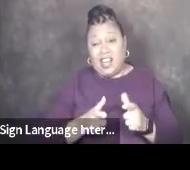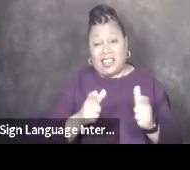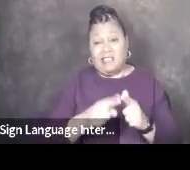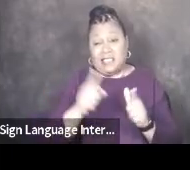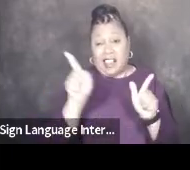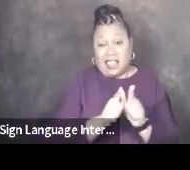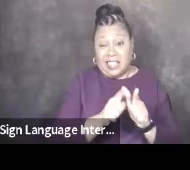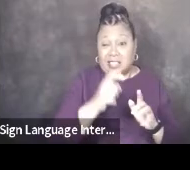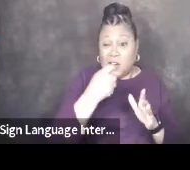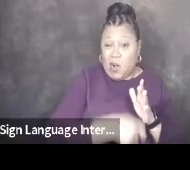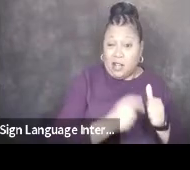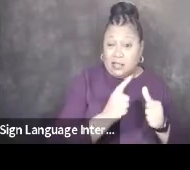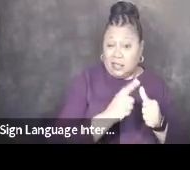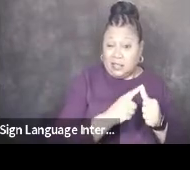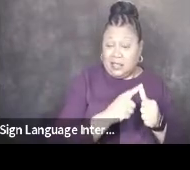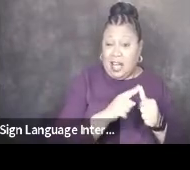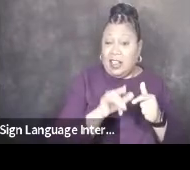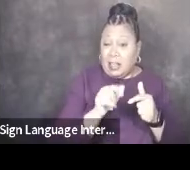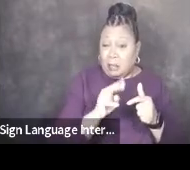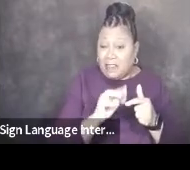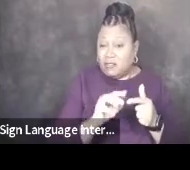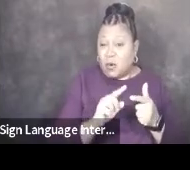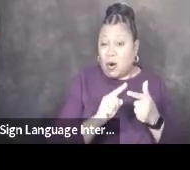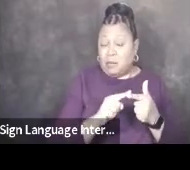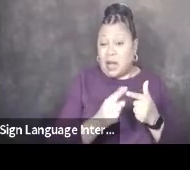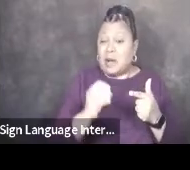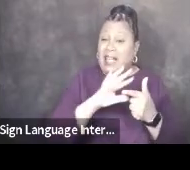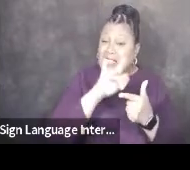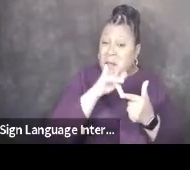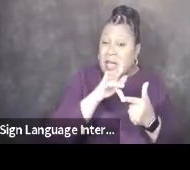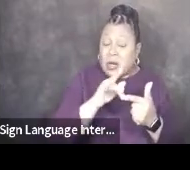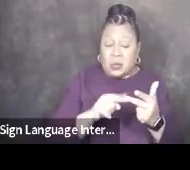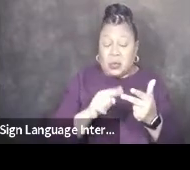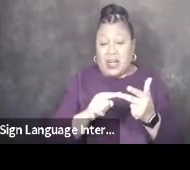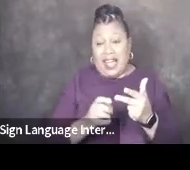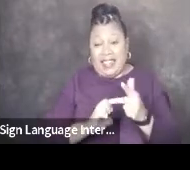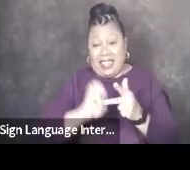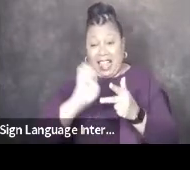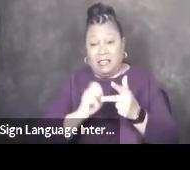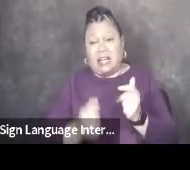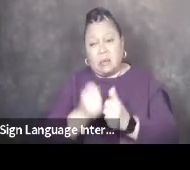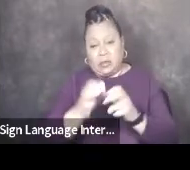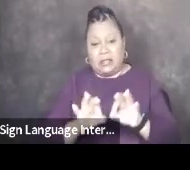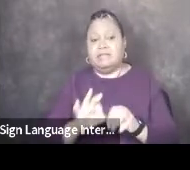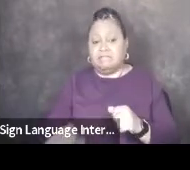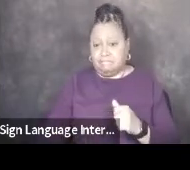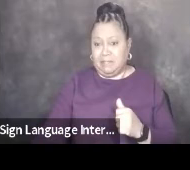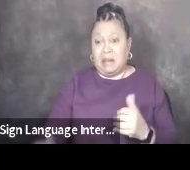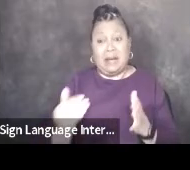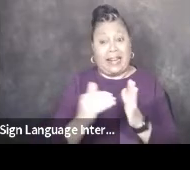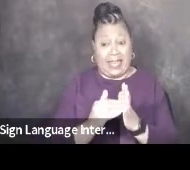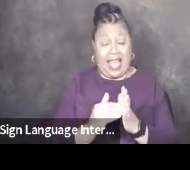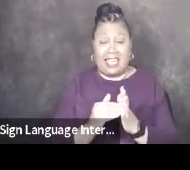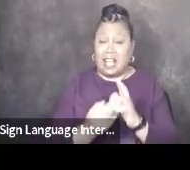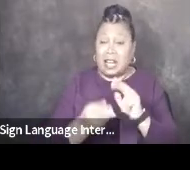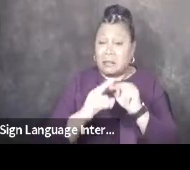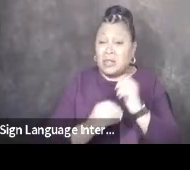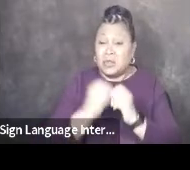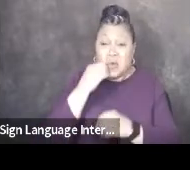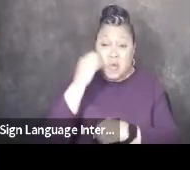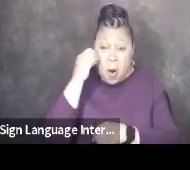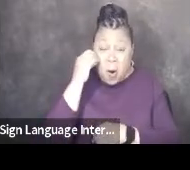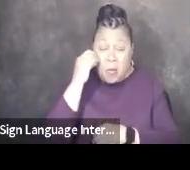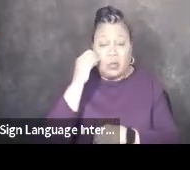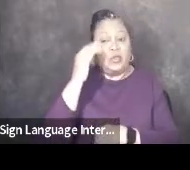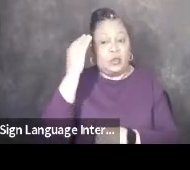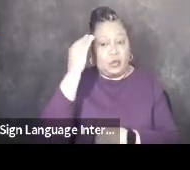least cost, the platform lift is in the middle, and the elevator is the most expensive. But again, if you're building a new home and